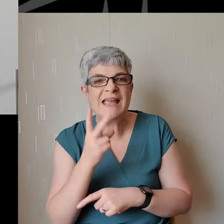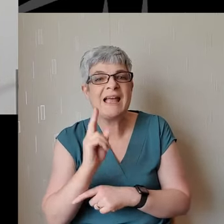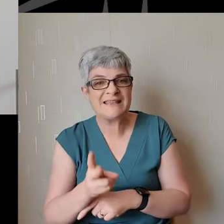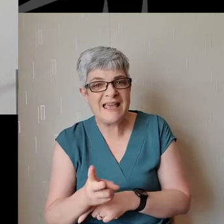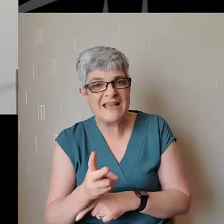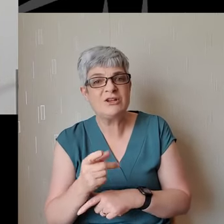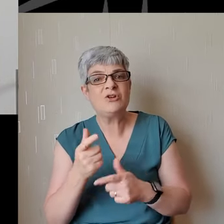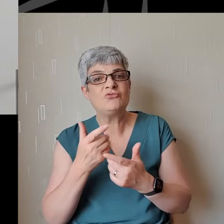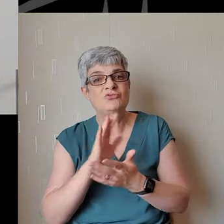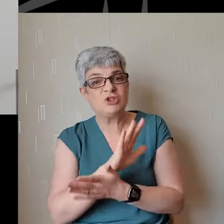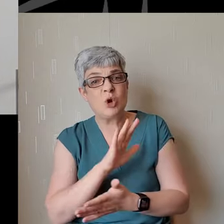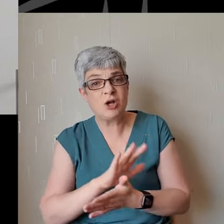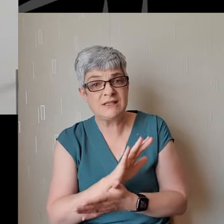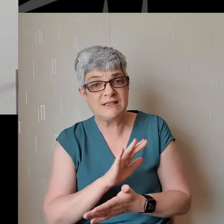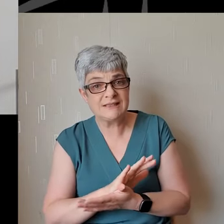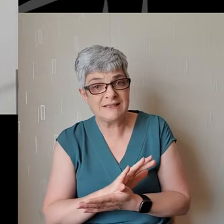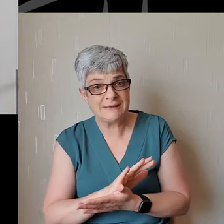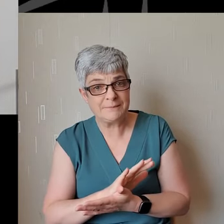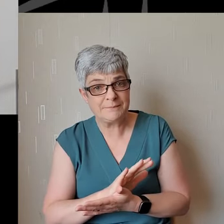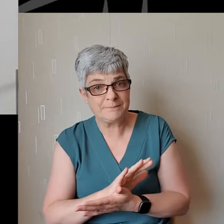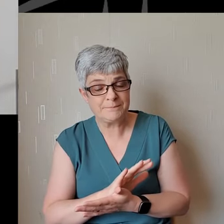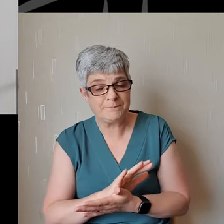rejoice."